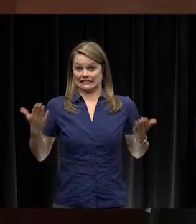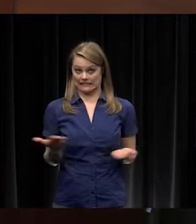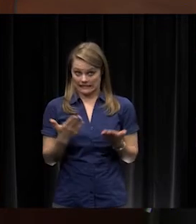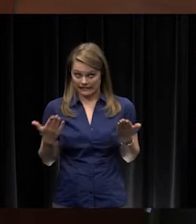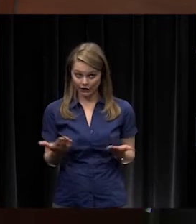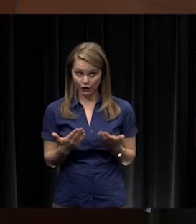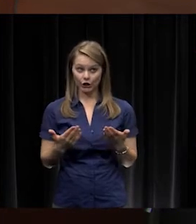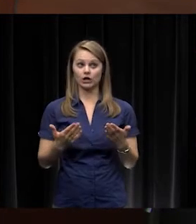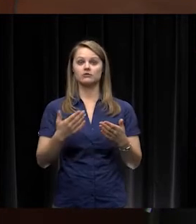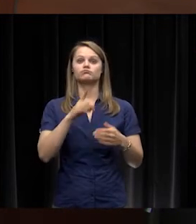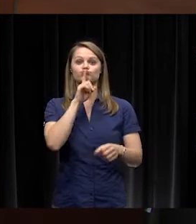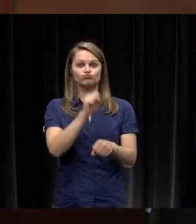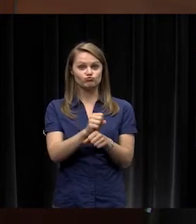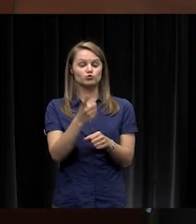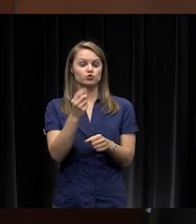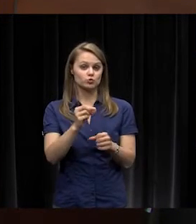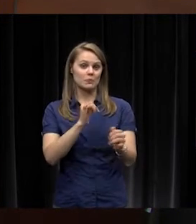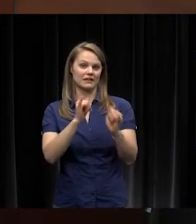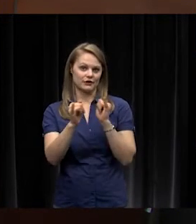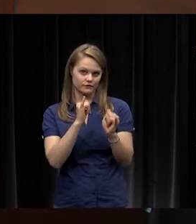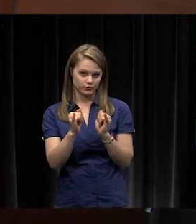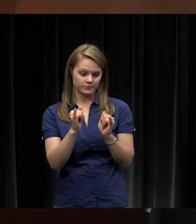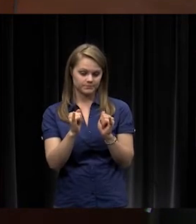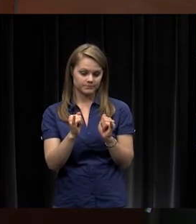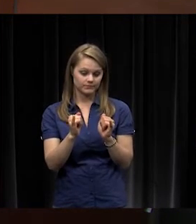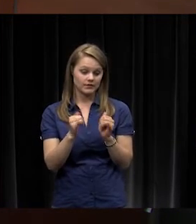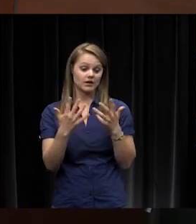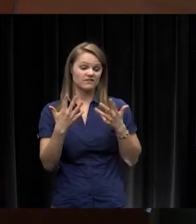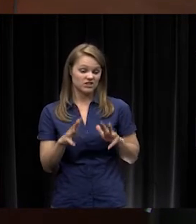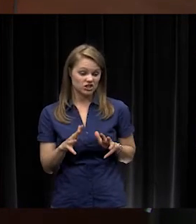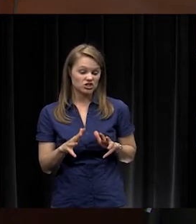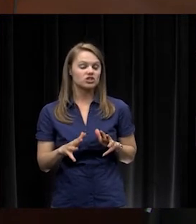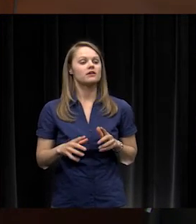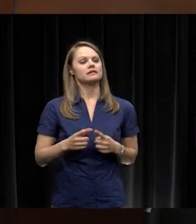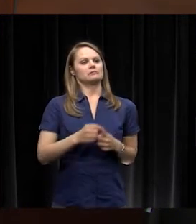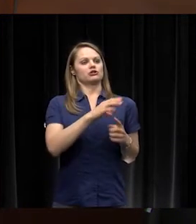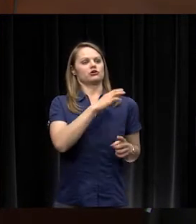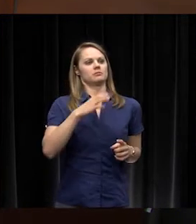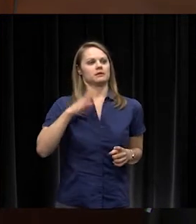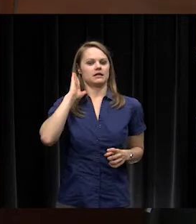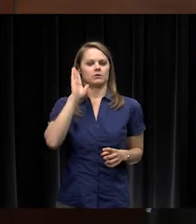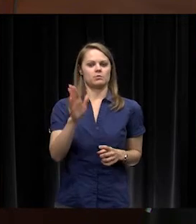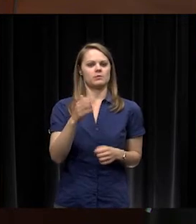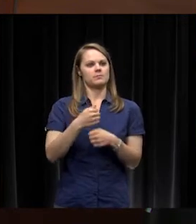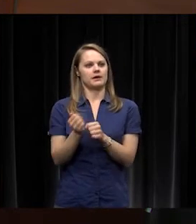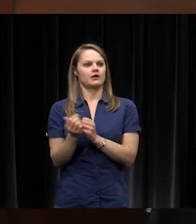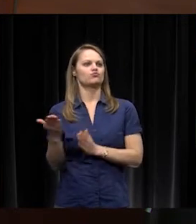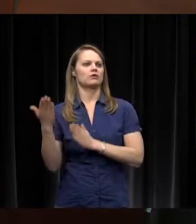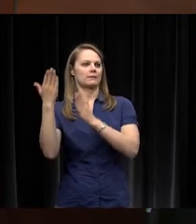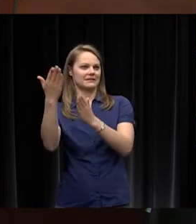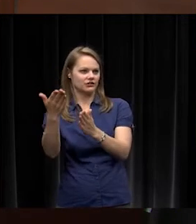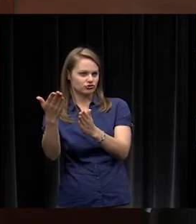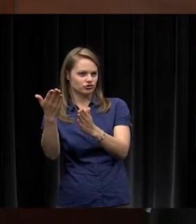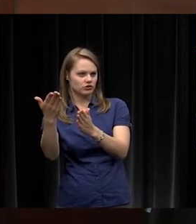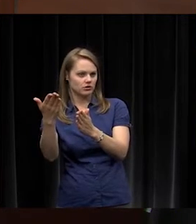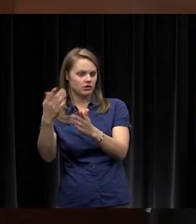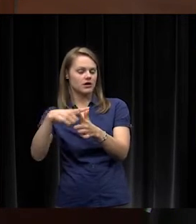the board will make a selection and we'll make an announcement of the search firm that we'll utilize at the August 1st board meeting.